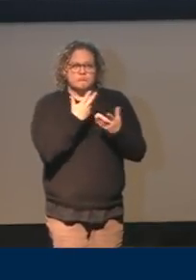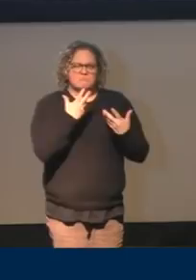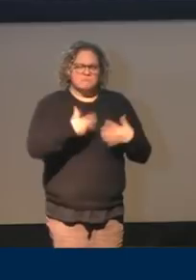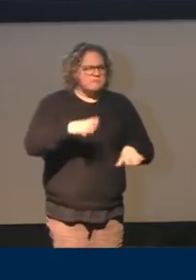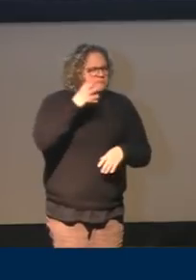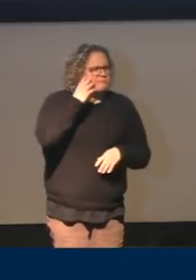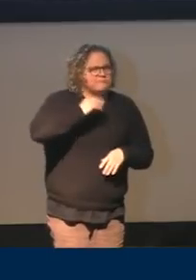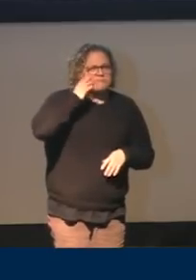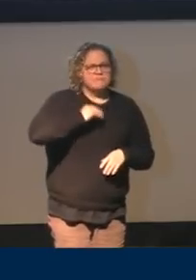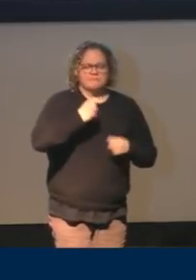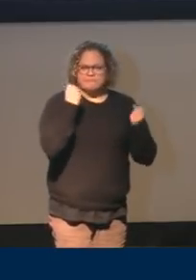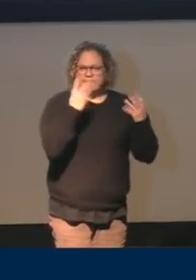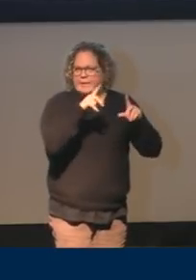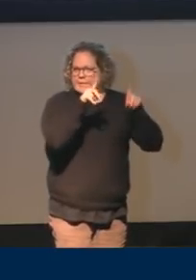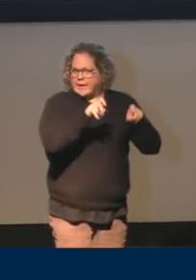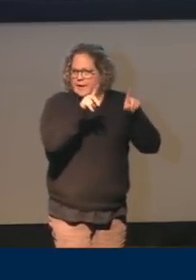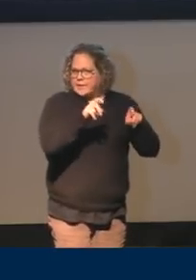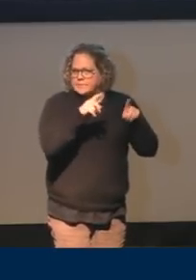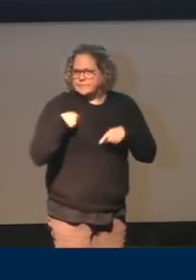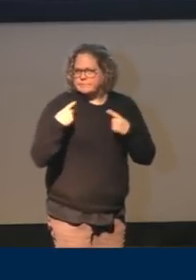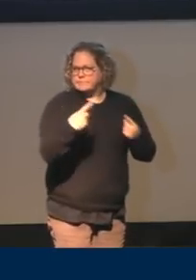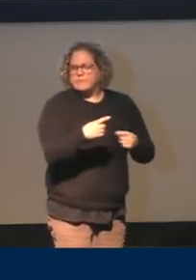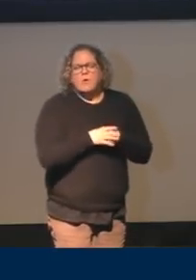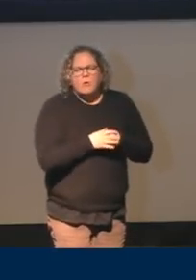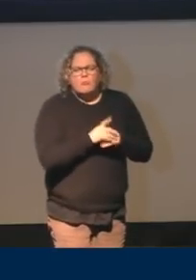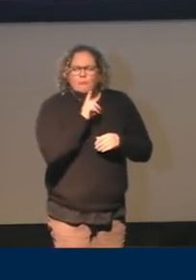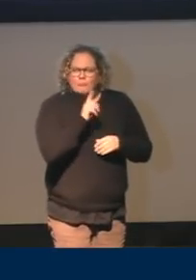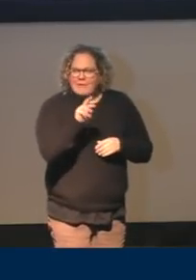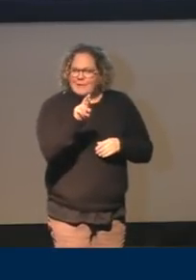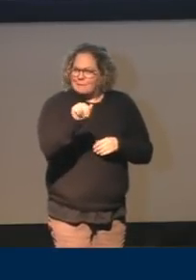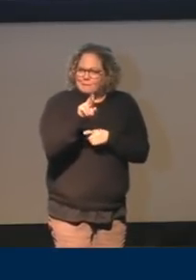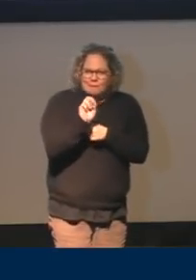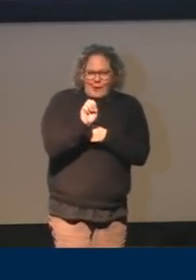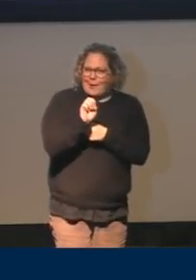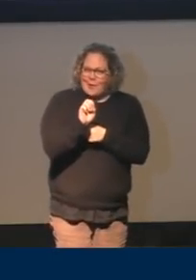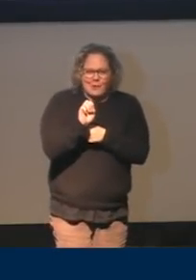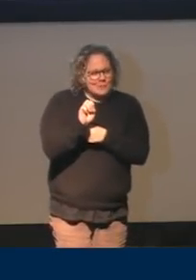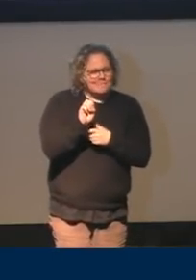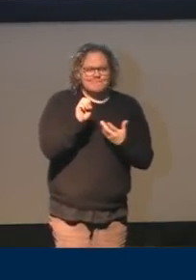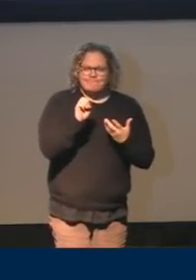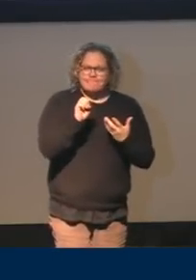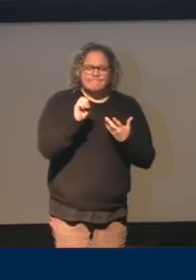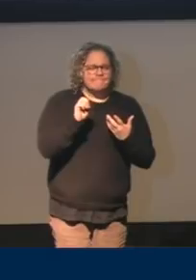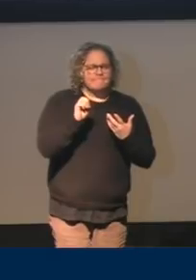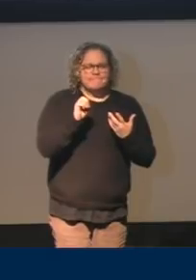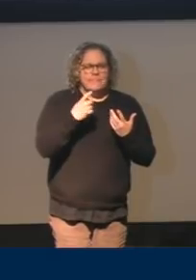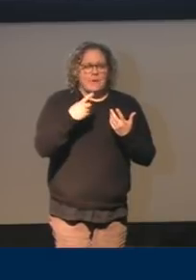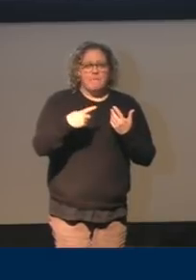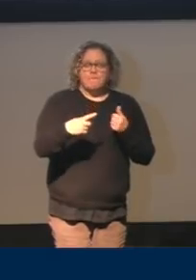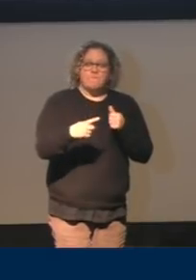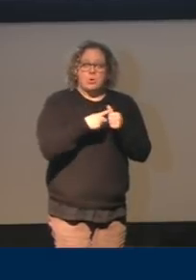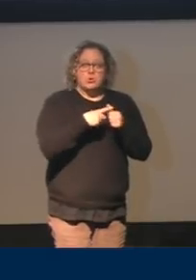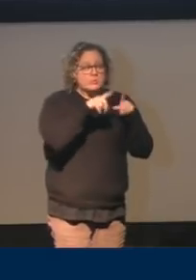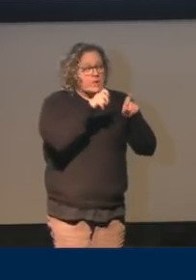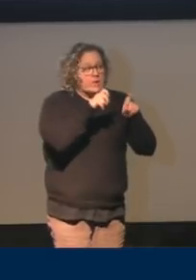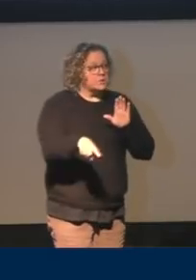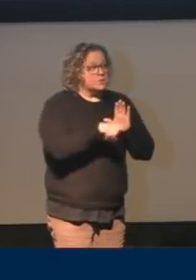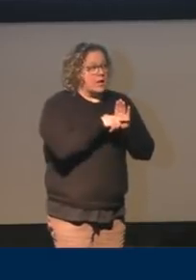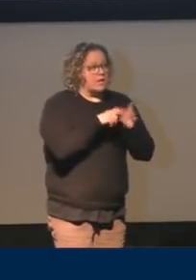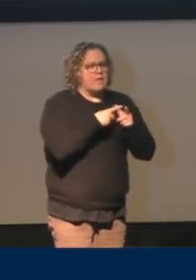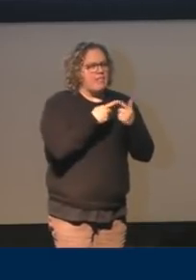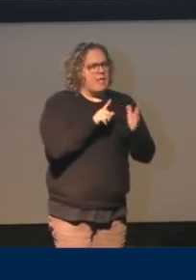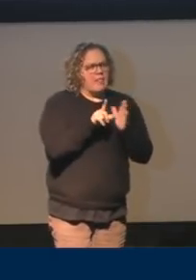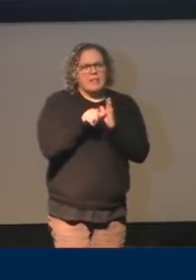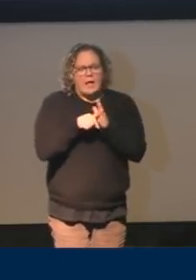done, it is quite rare that we would see someone to be tested as negative initially and then on further testing to test